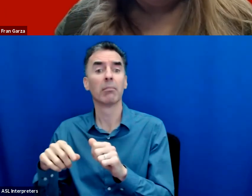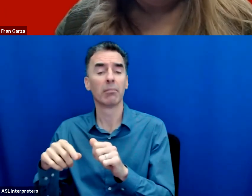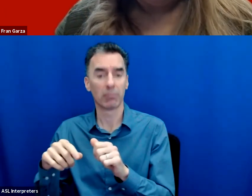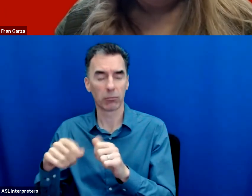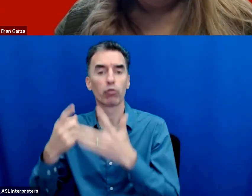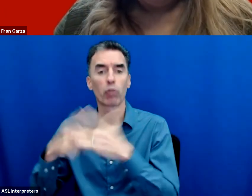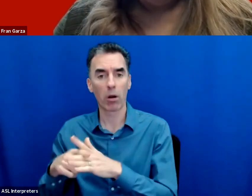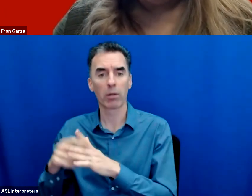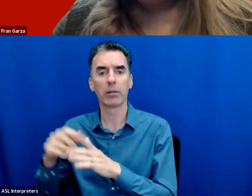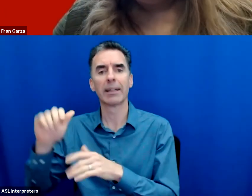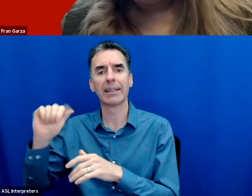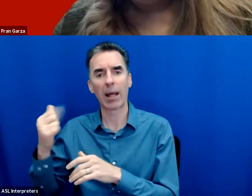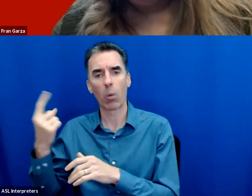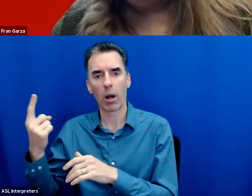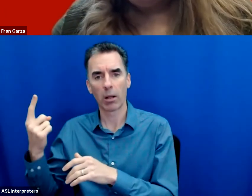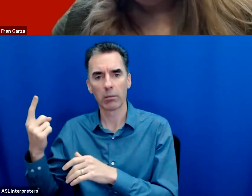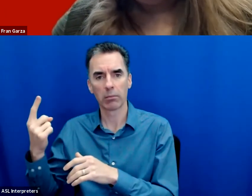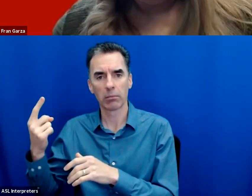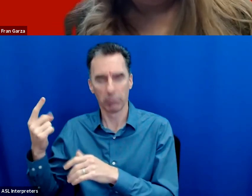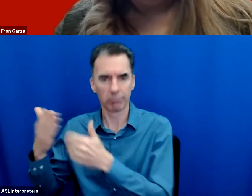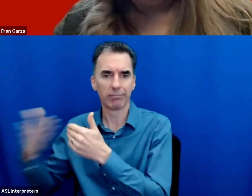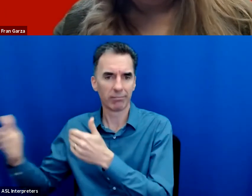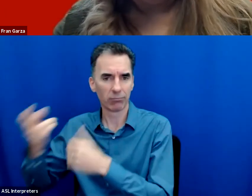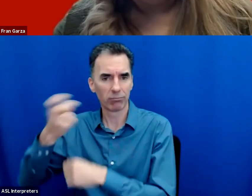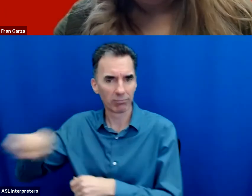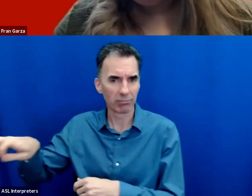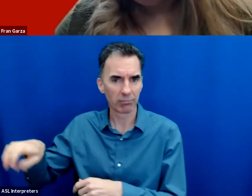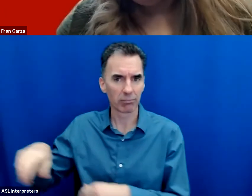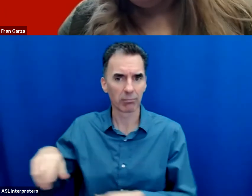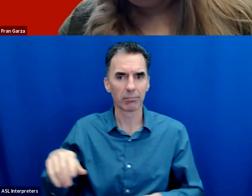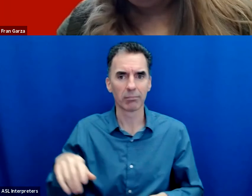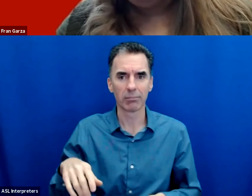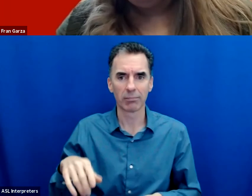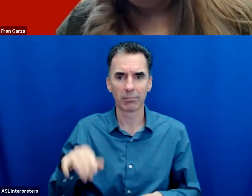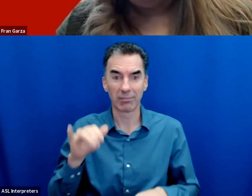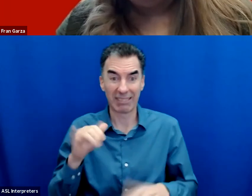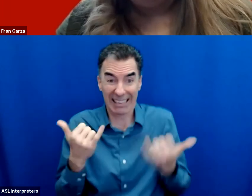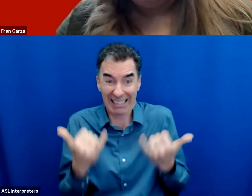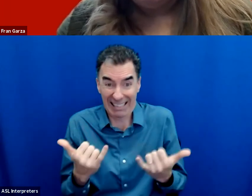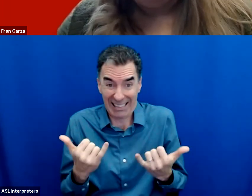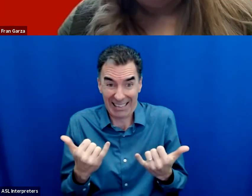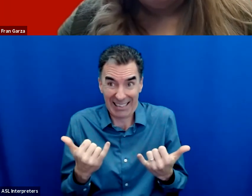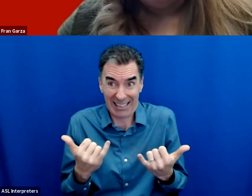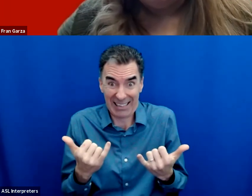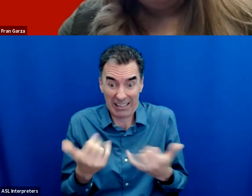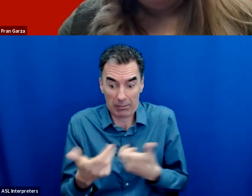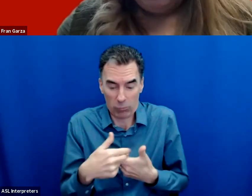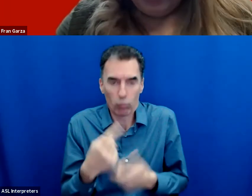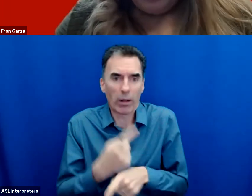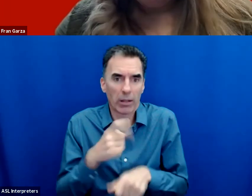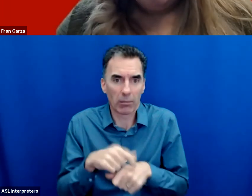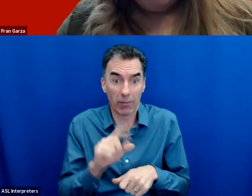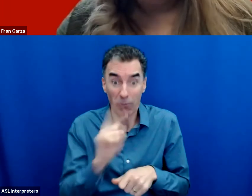plan. So just keep in mind right now, you're coming on in a funky little time period where you have your initial